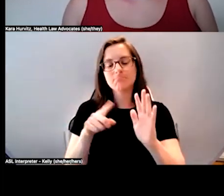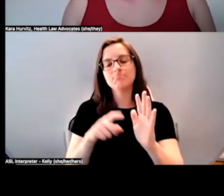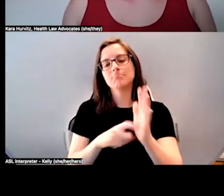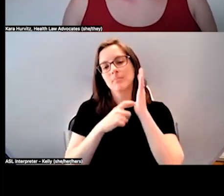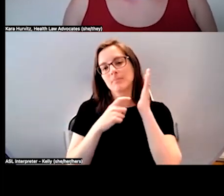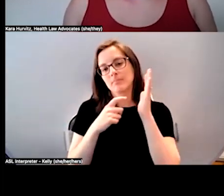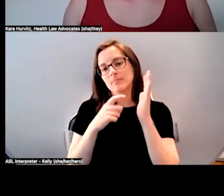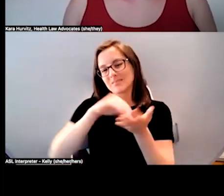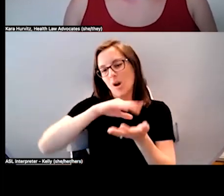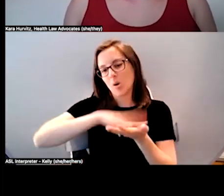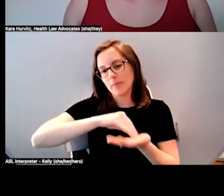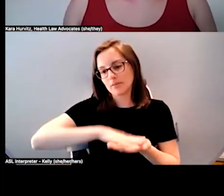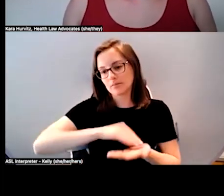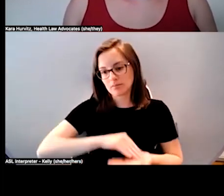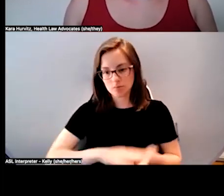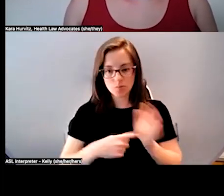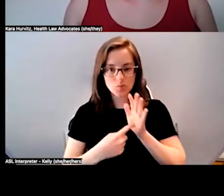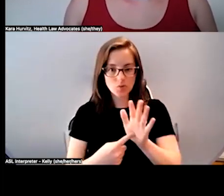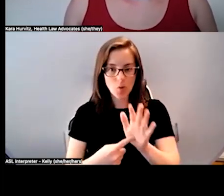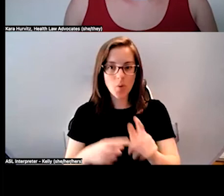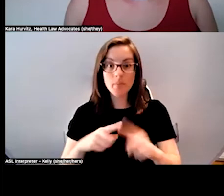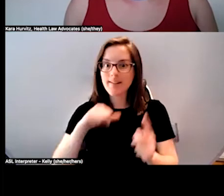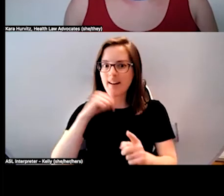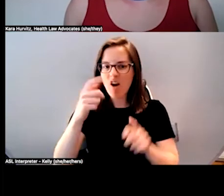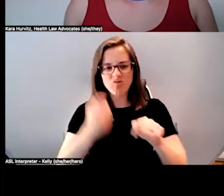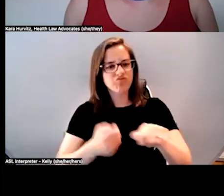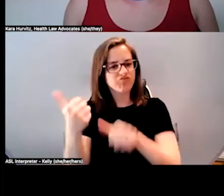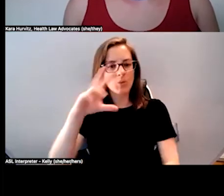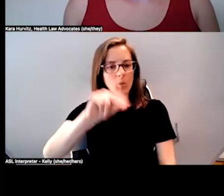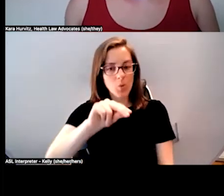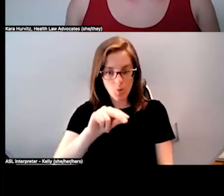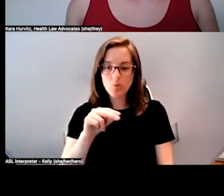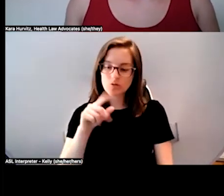medically necessary, but it is not categorically excluded.